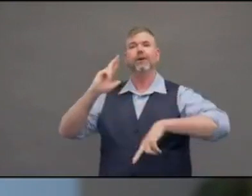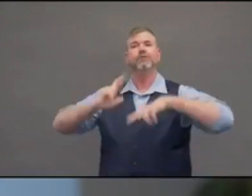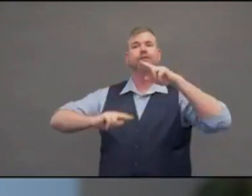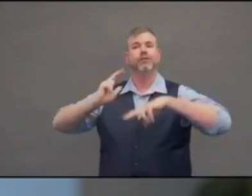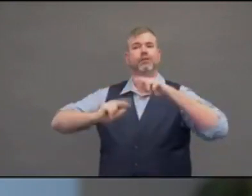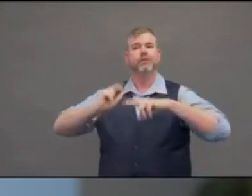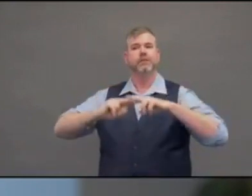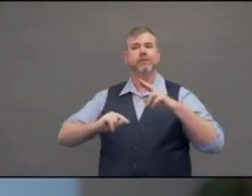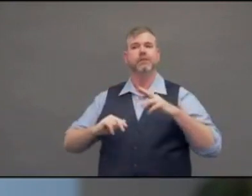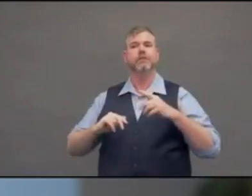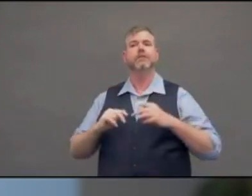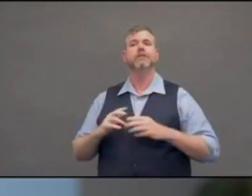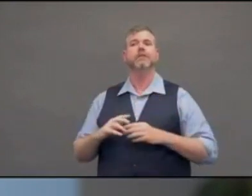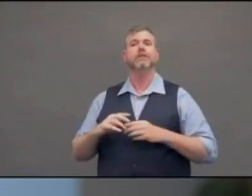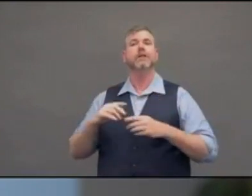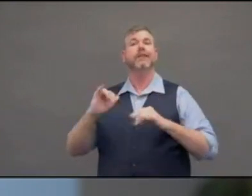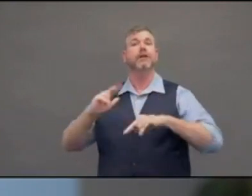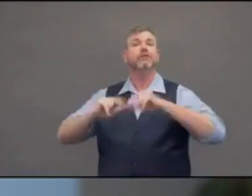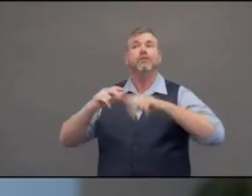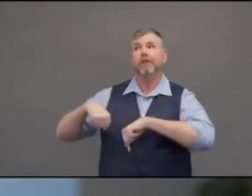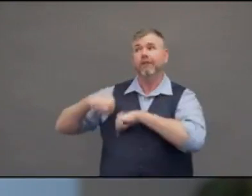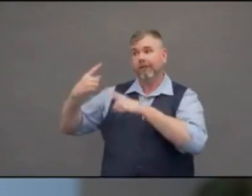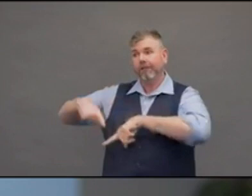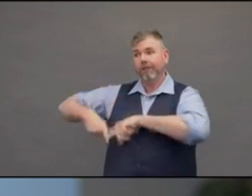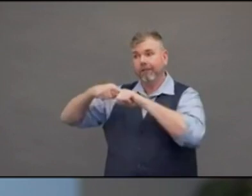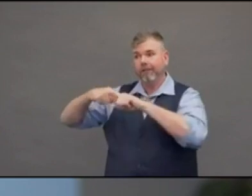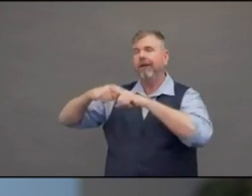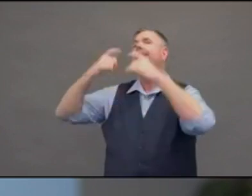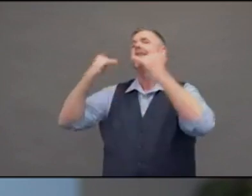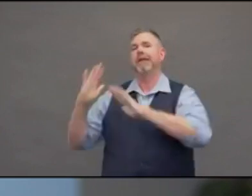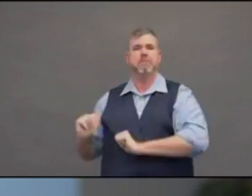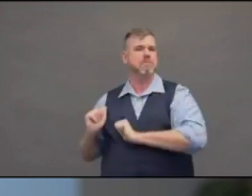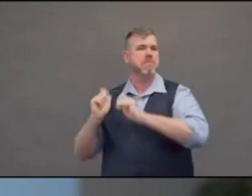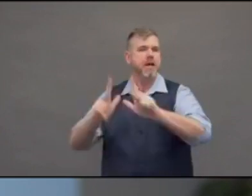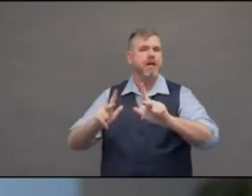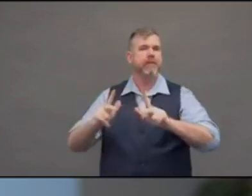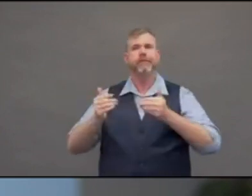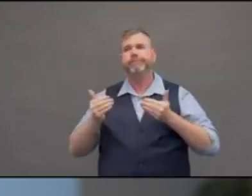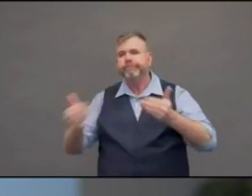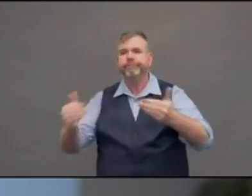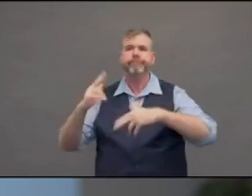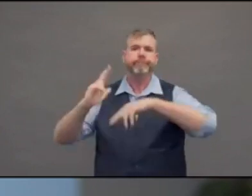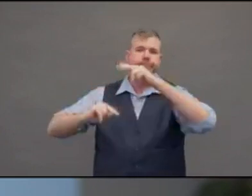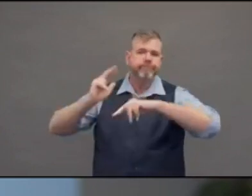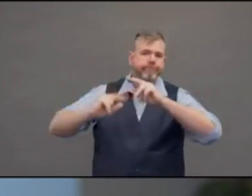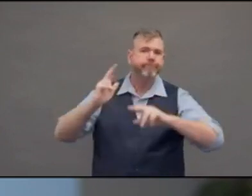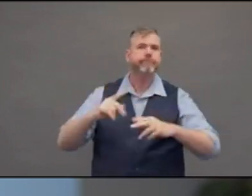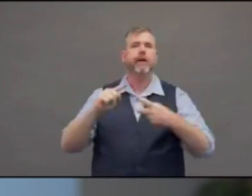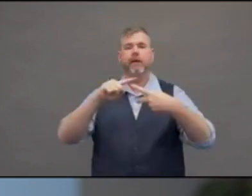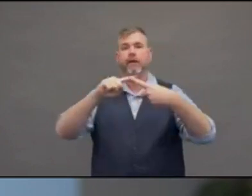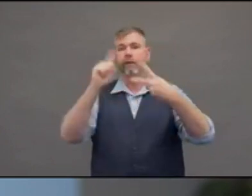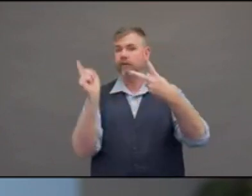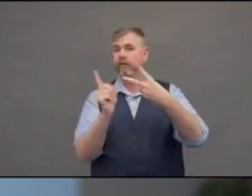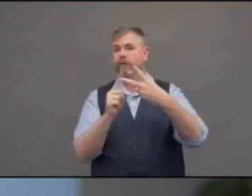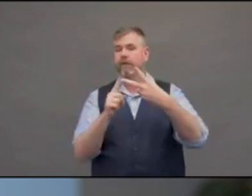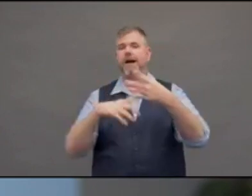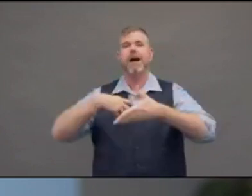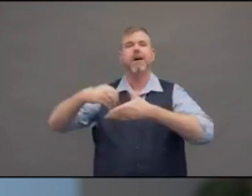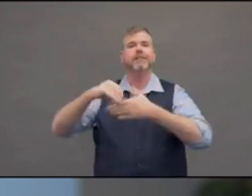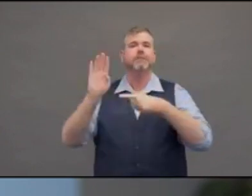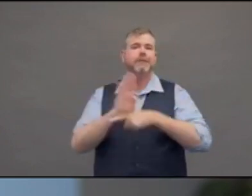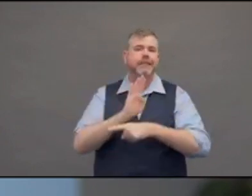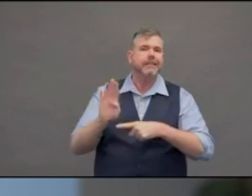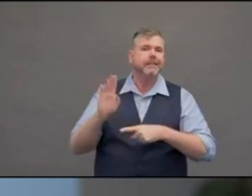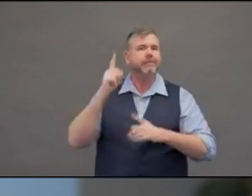allowed to resume, and outdoor businesses. And those areas were chosen by the health